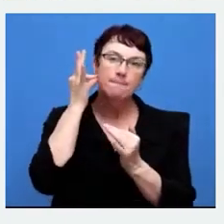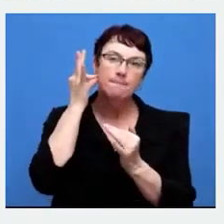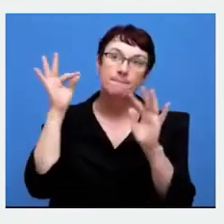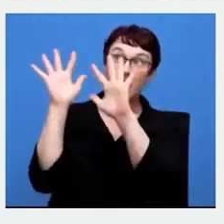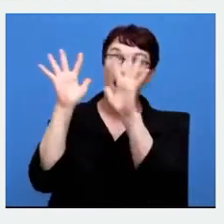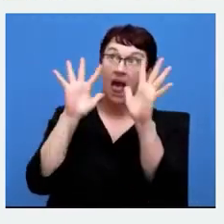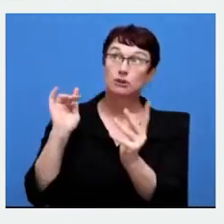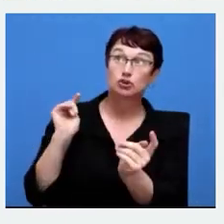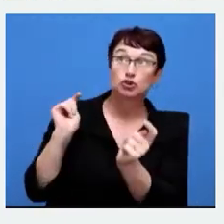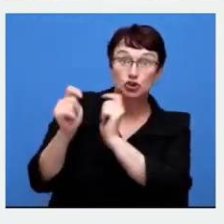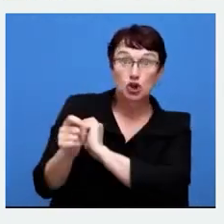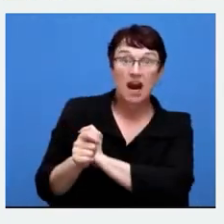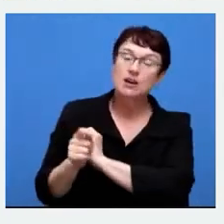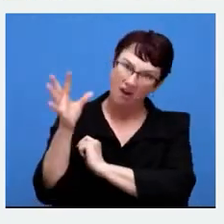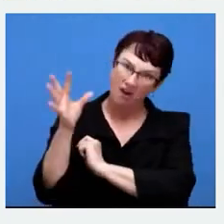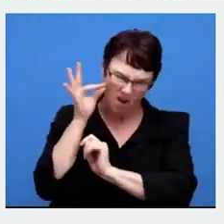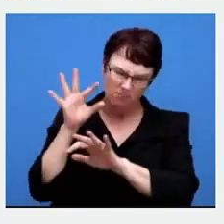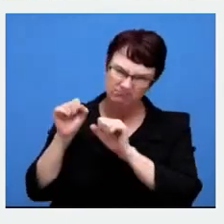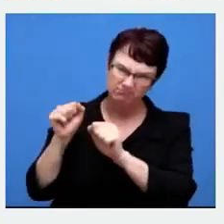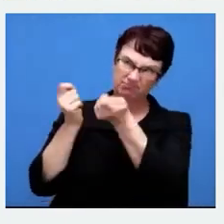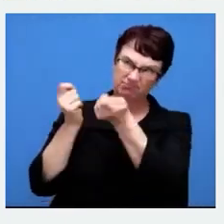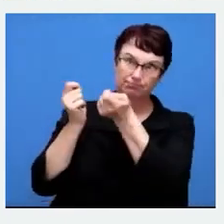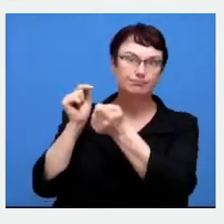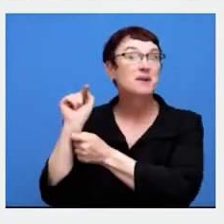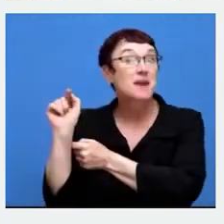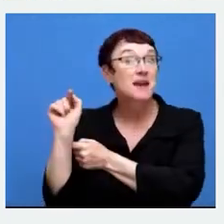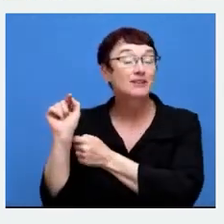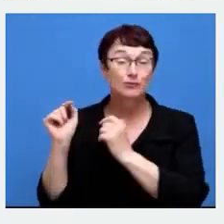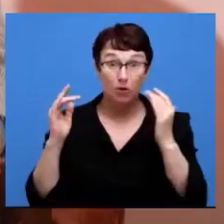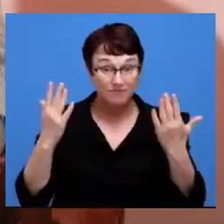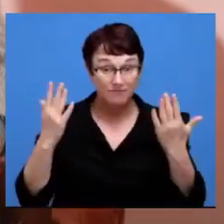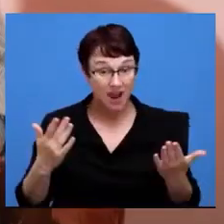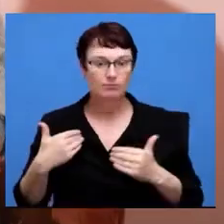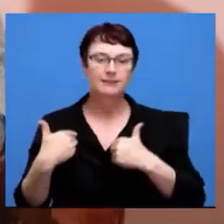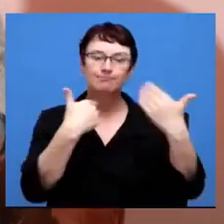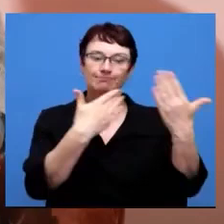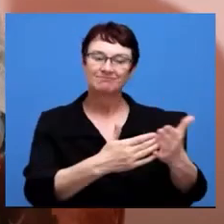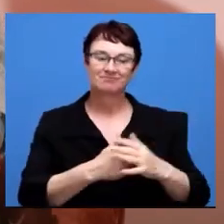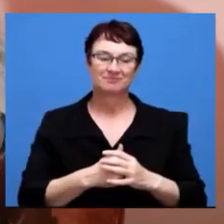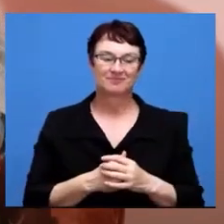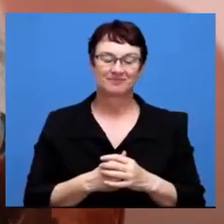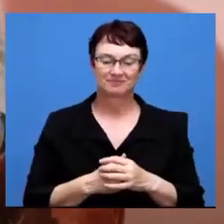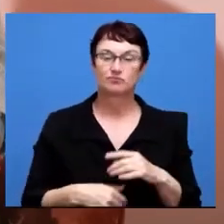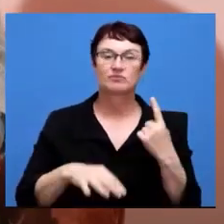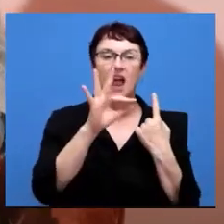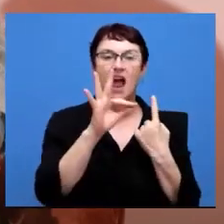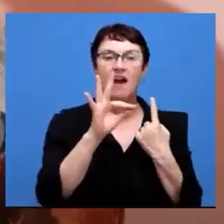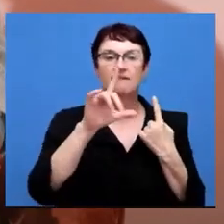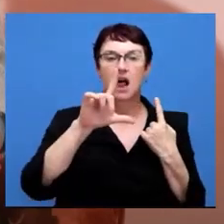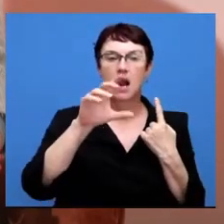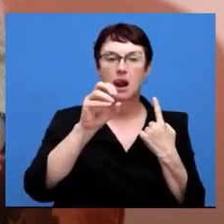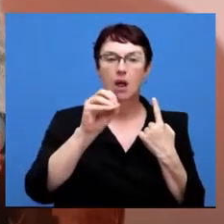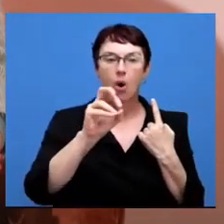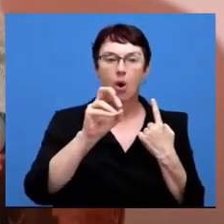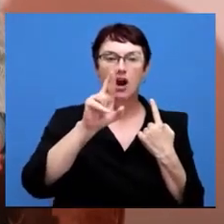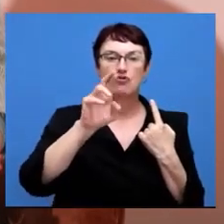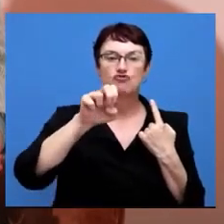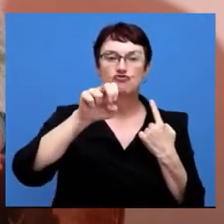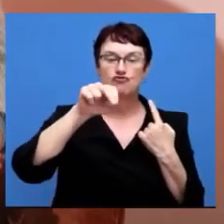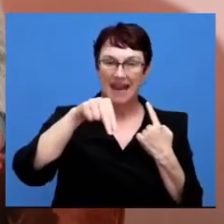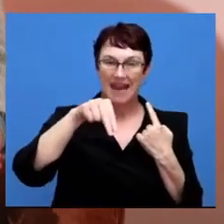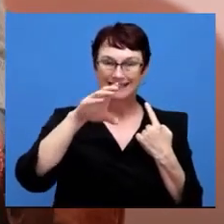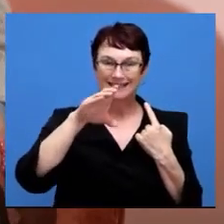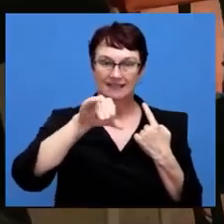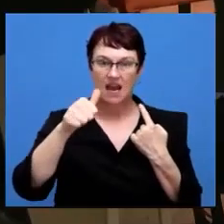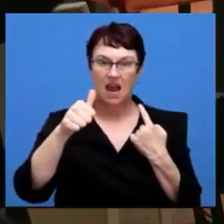ado, I will hand over to my colleagues Florencia Adreola and Azzurro Musonigro from the Milan's